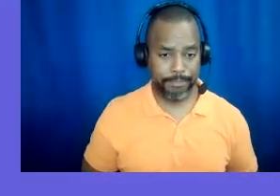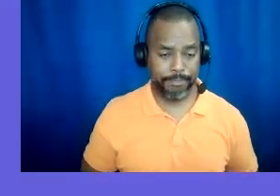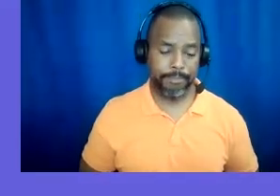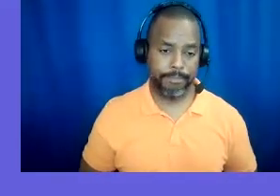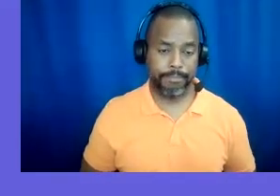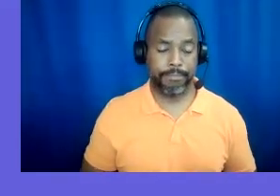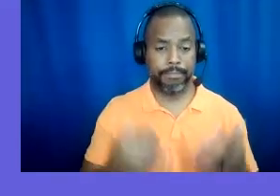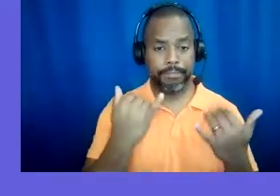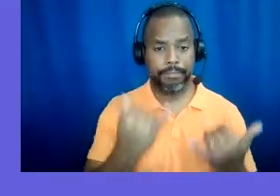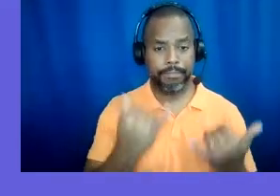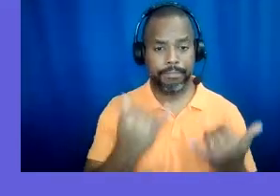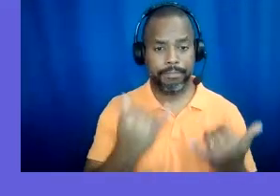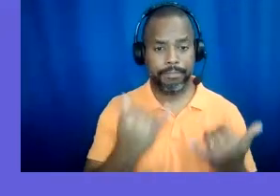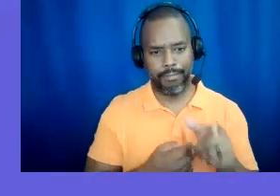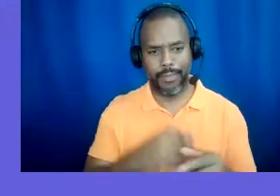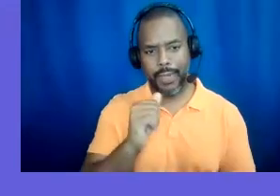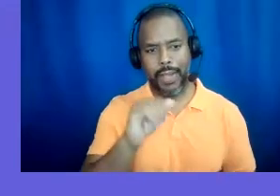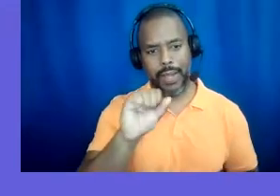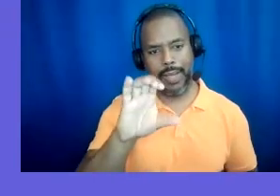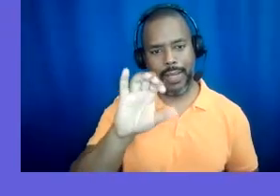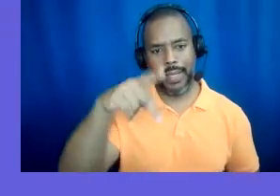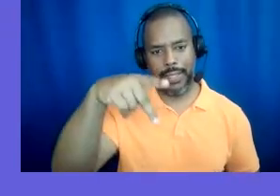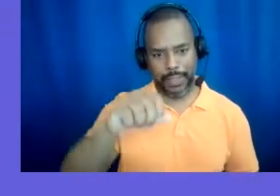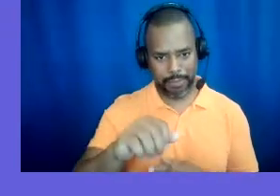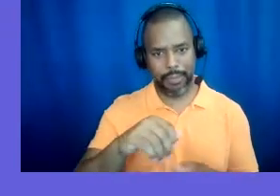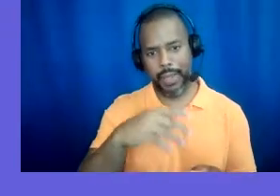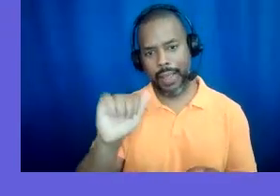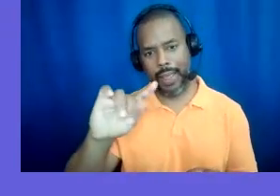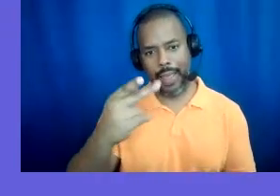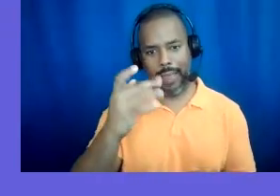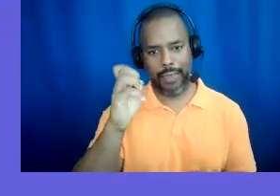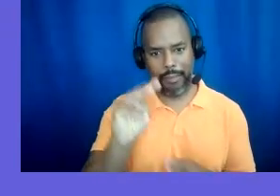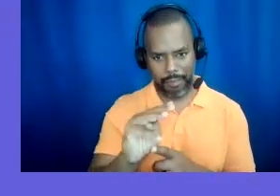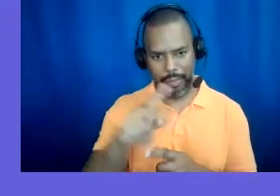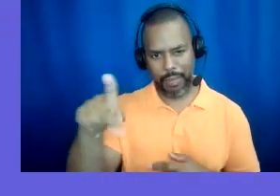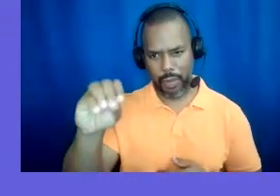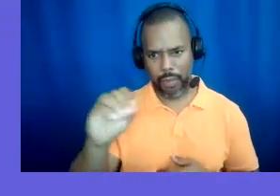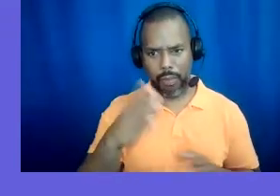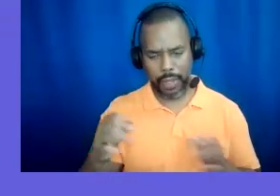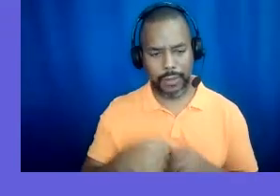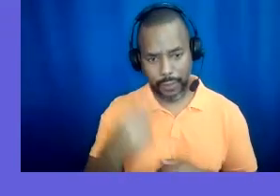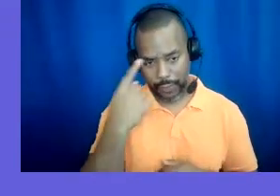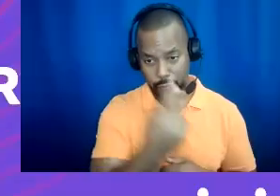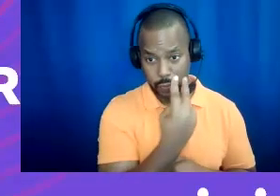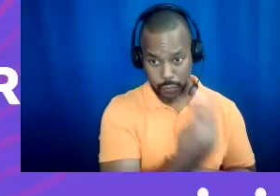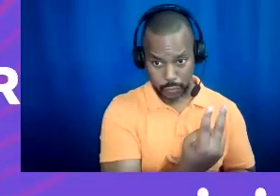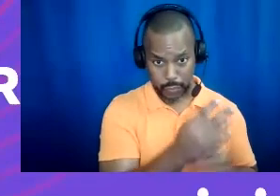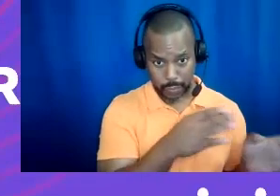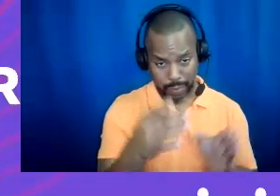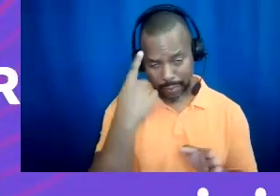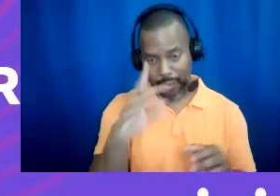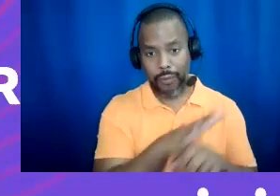Now I'm going to dive into the ASCIP Anthem PPO plans. These are the two plans that are available for our full-time benefit eligible